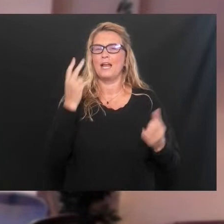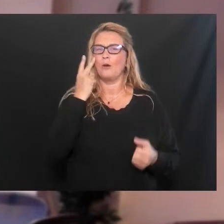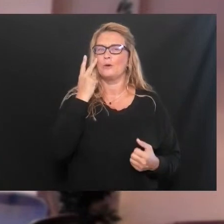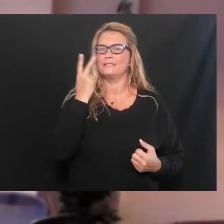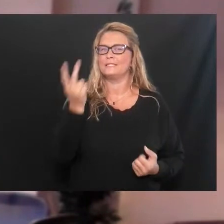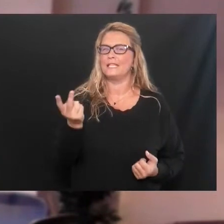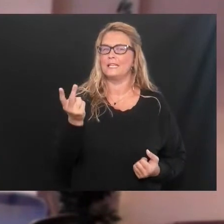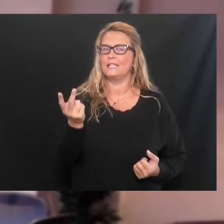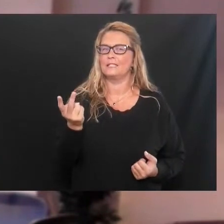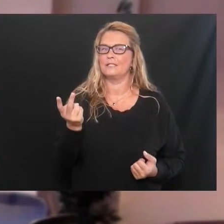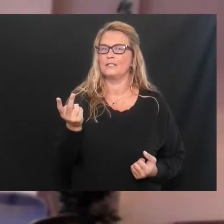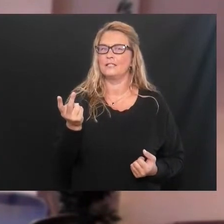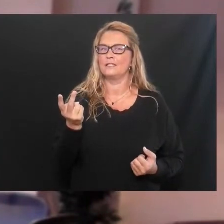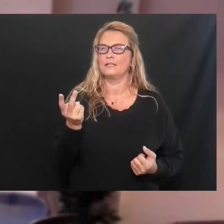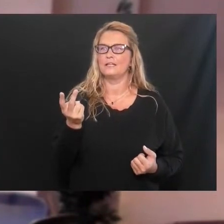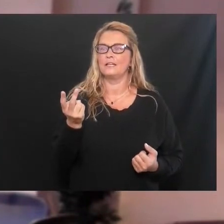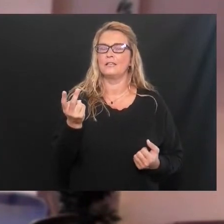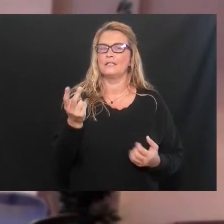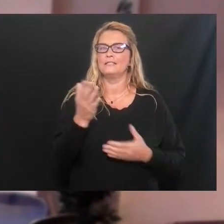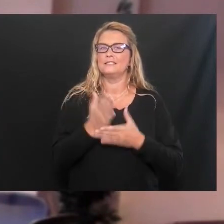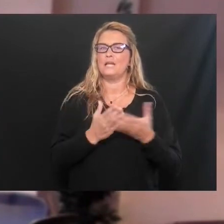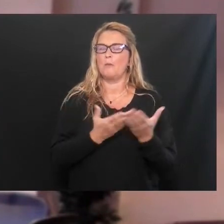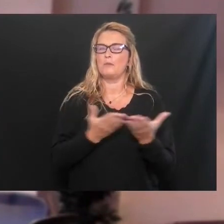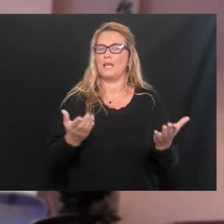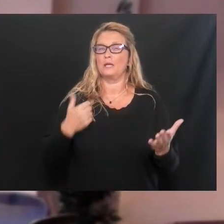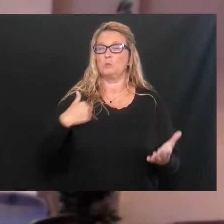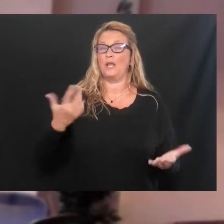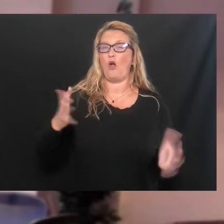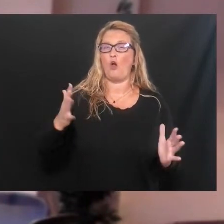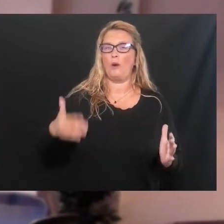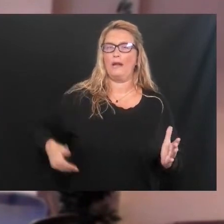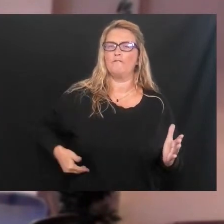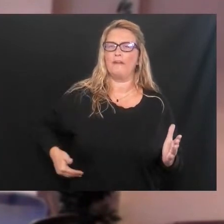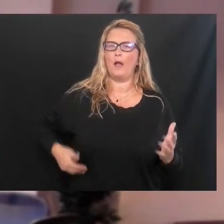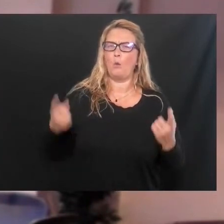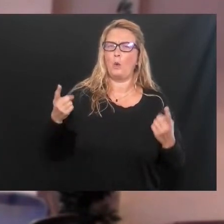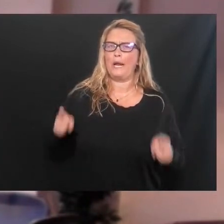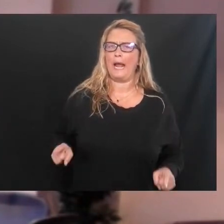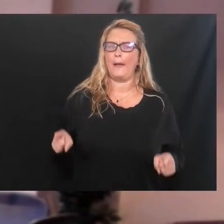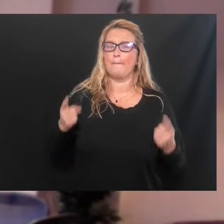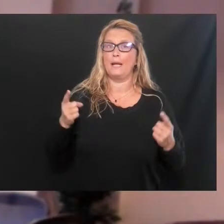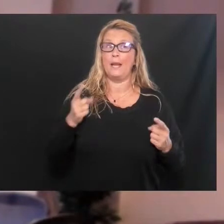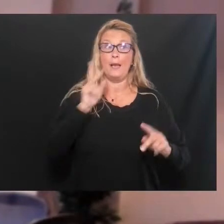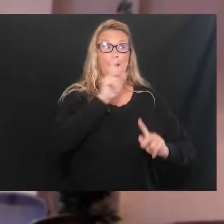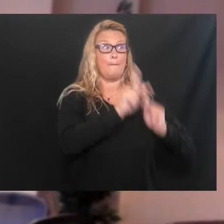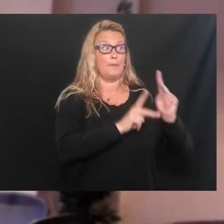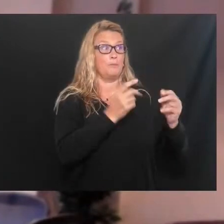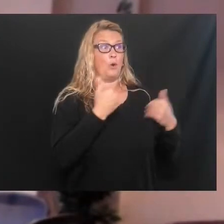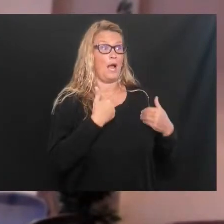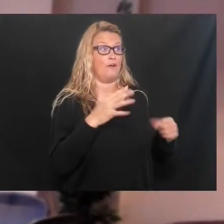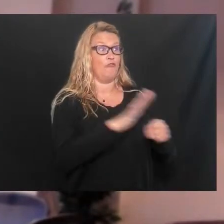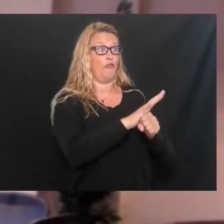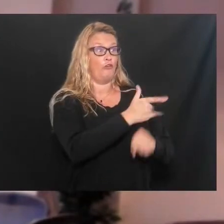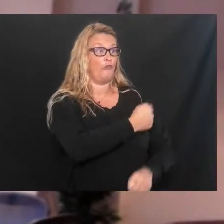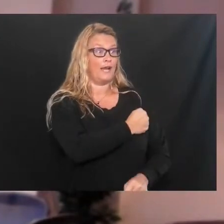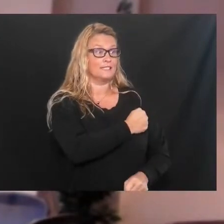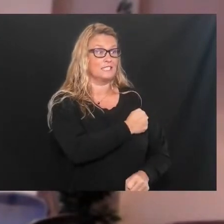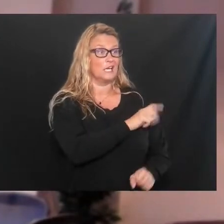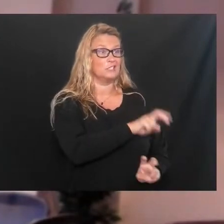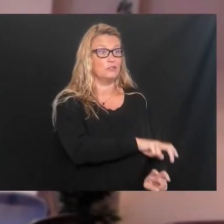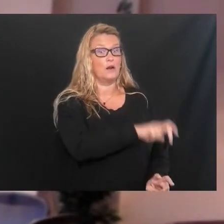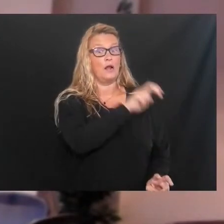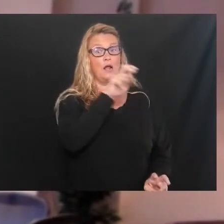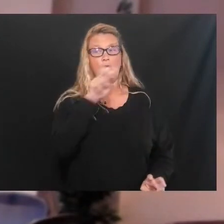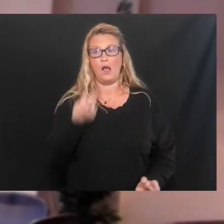information that we sought to see, which is people that got fully vaccinated back in the beginning of the pandemic, when we were the first